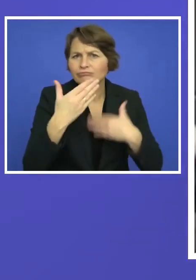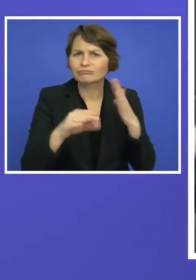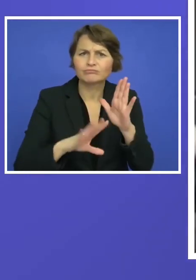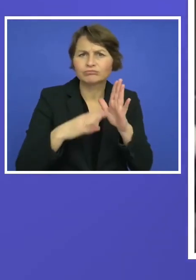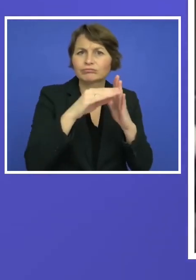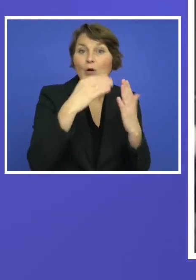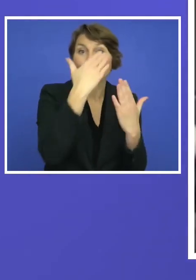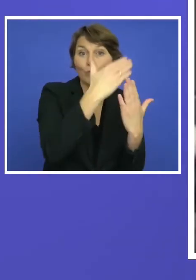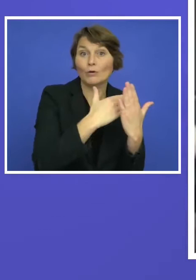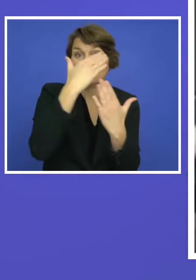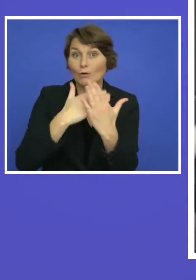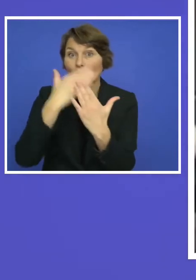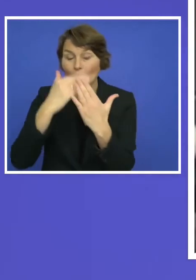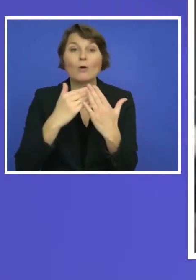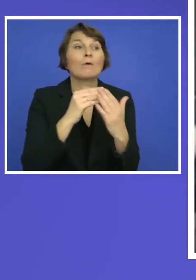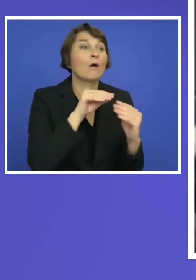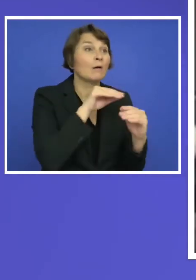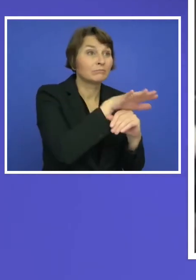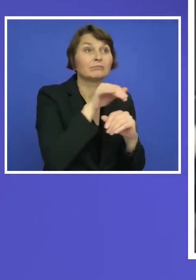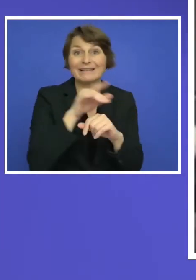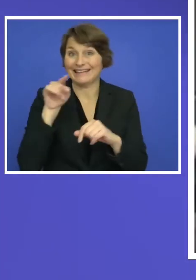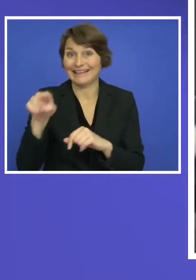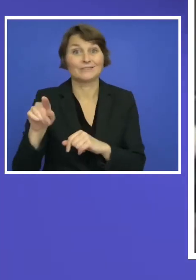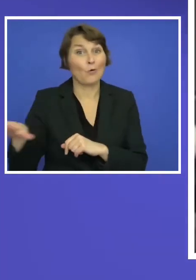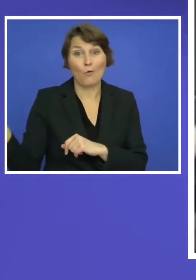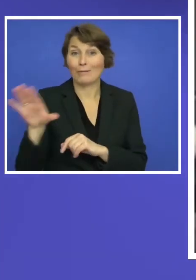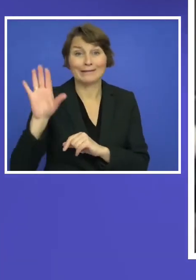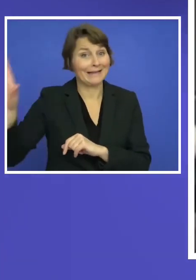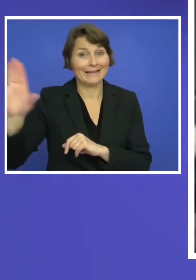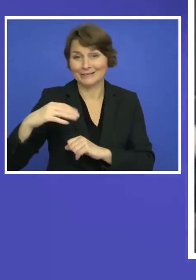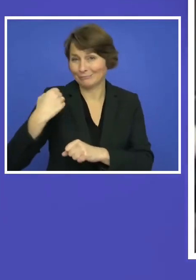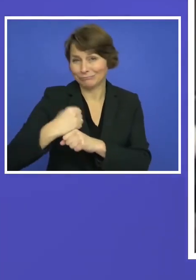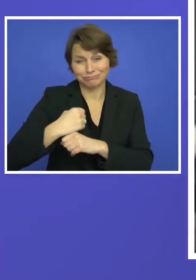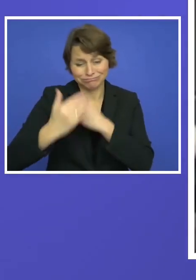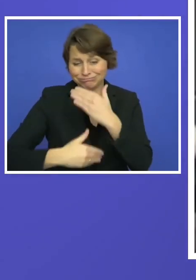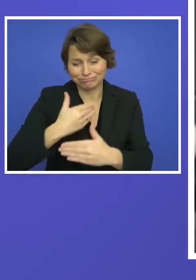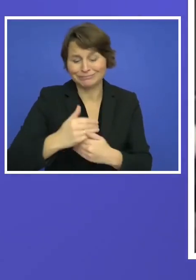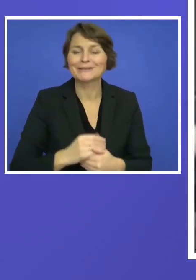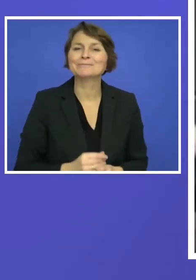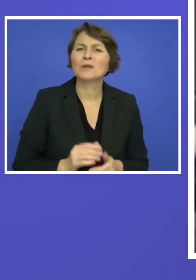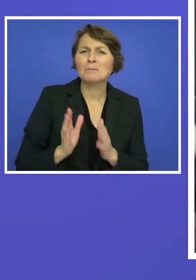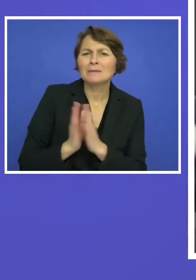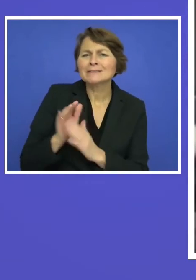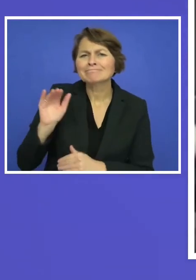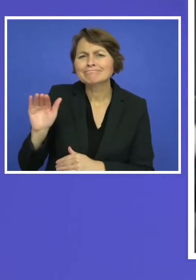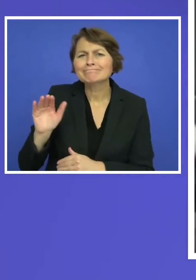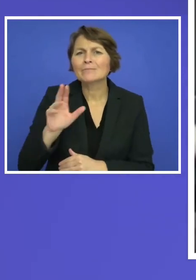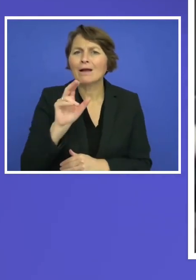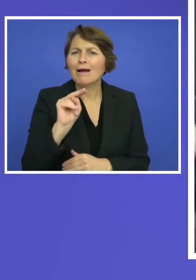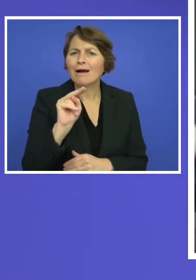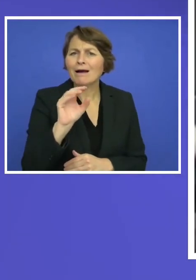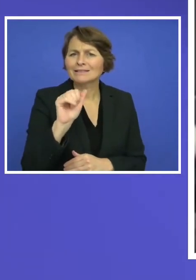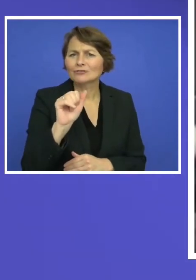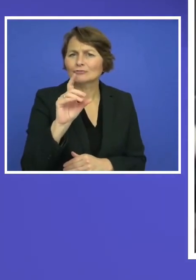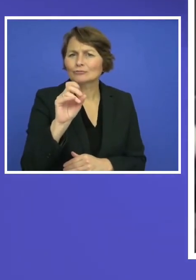headquarters really around this work. So, Andreas, I would really like to turn to you. How has the lack of women's leadership